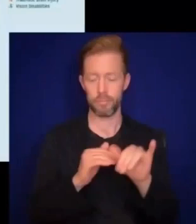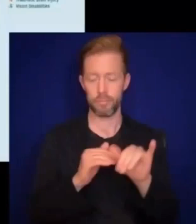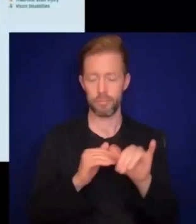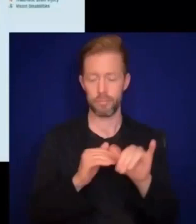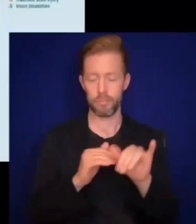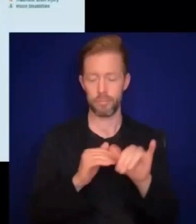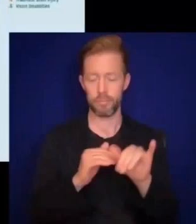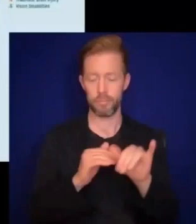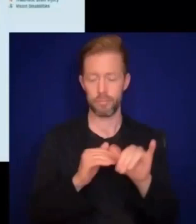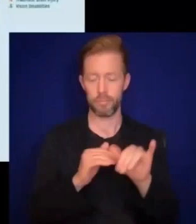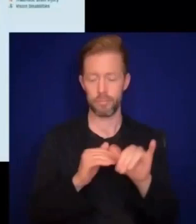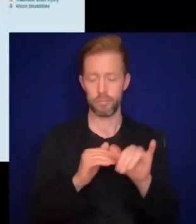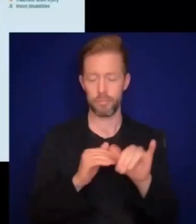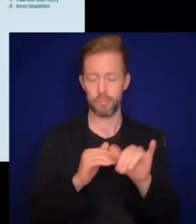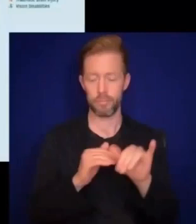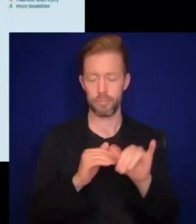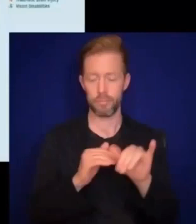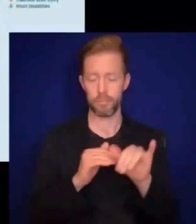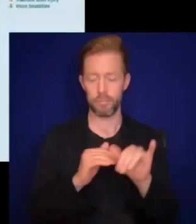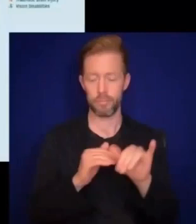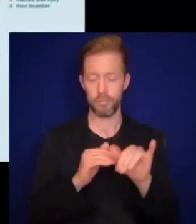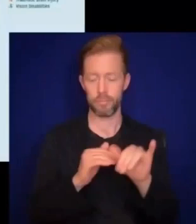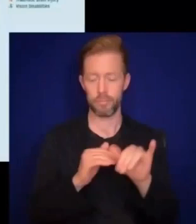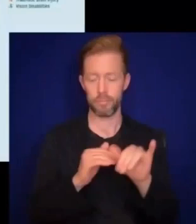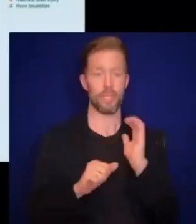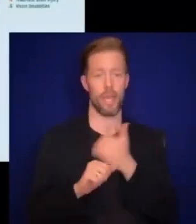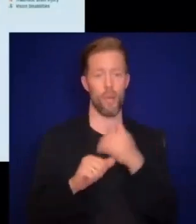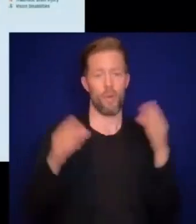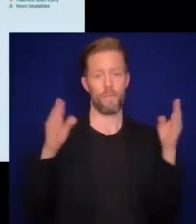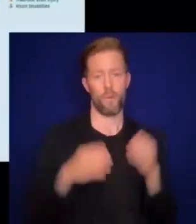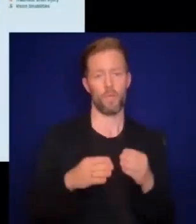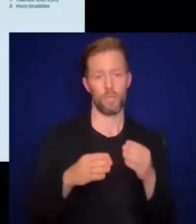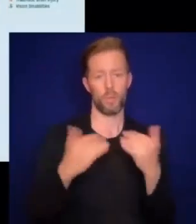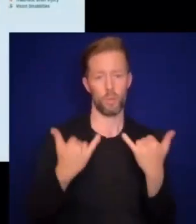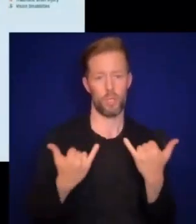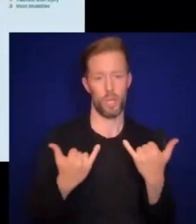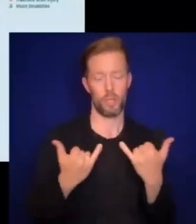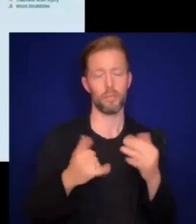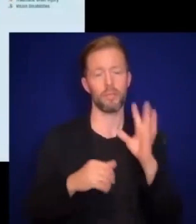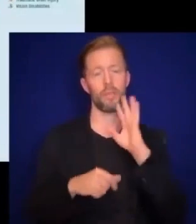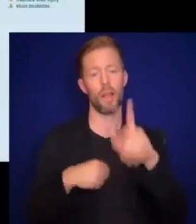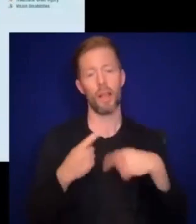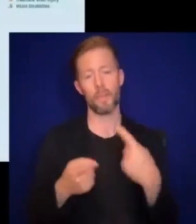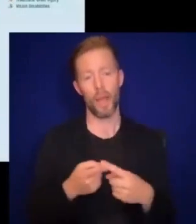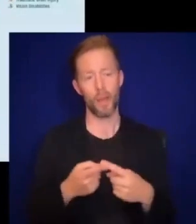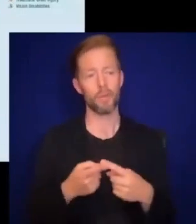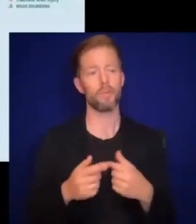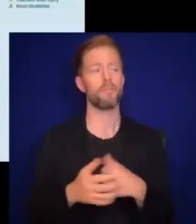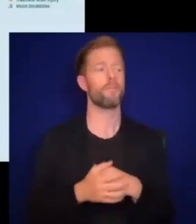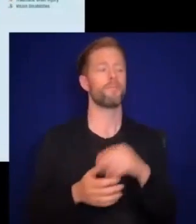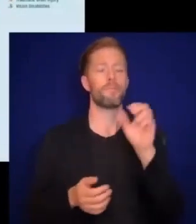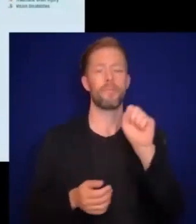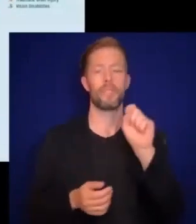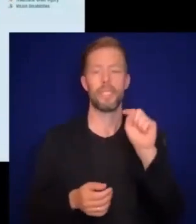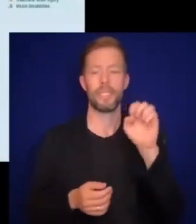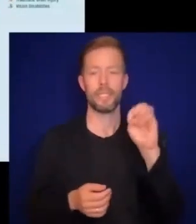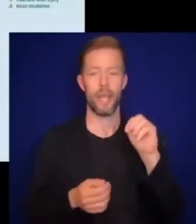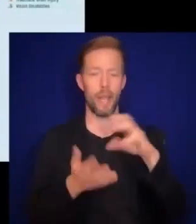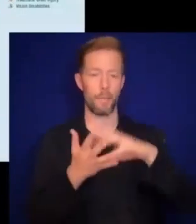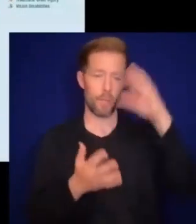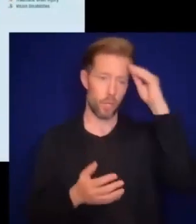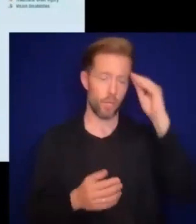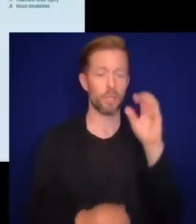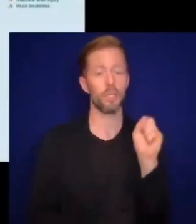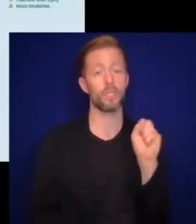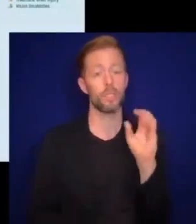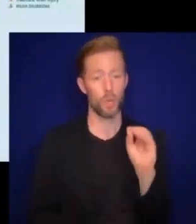children's all these type of abilities, I would say, and this is our focus today, talking about